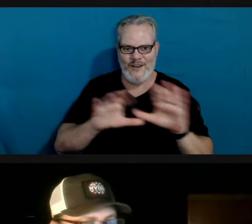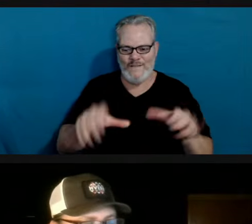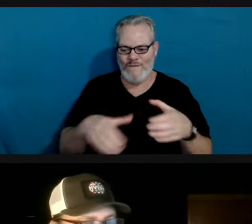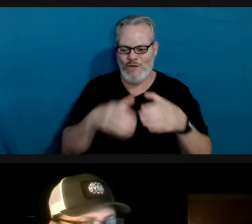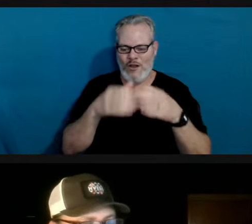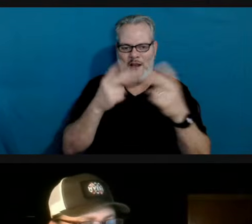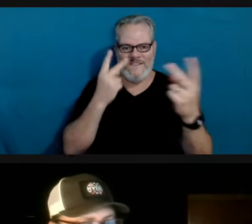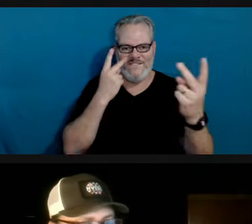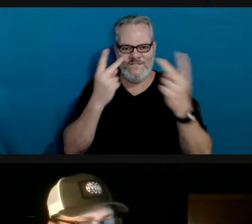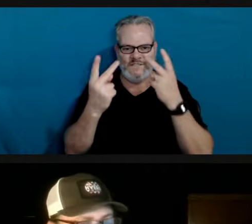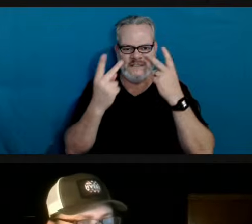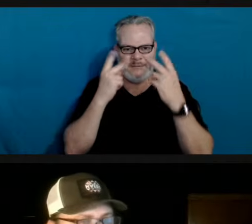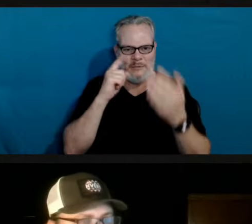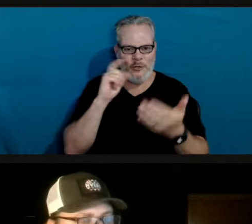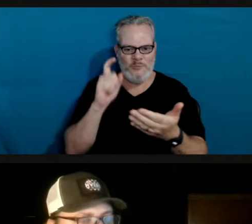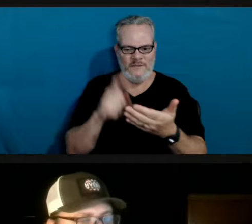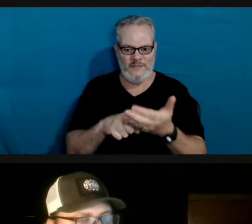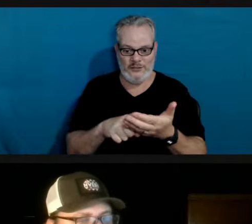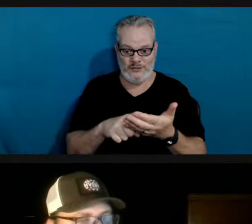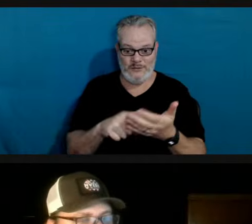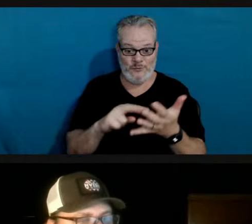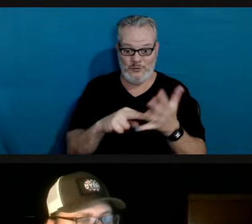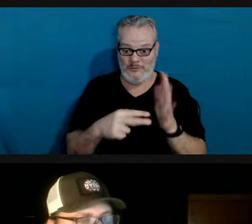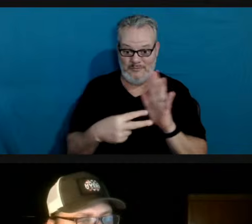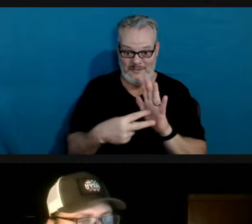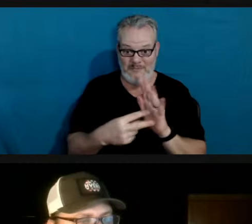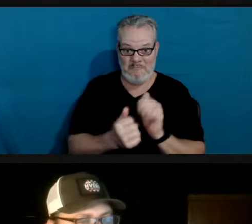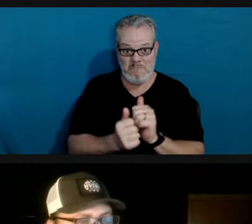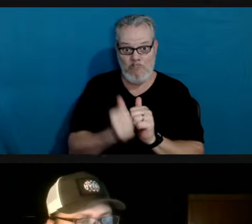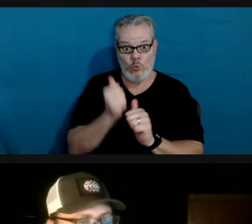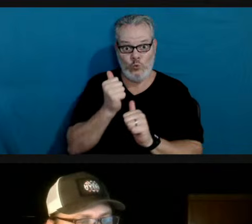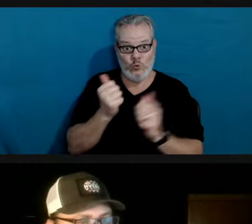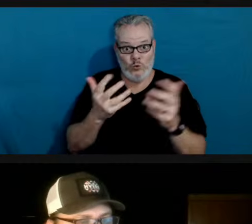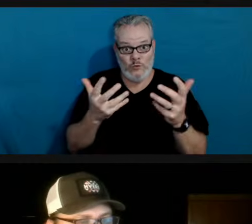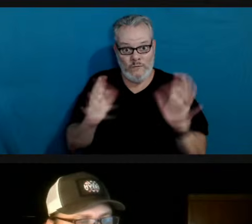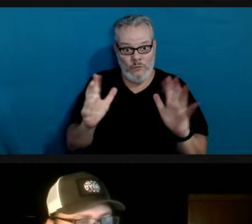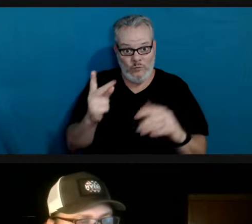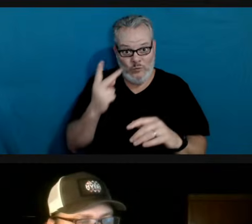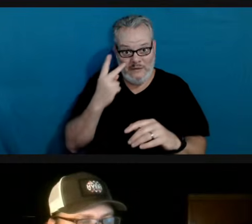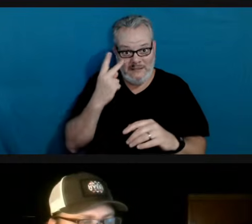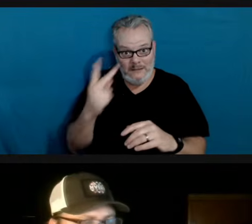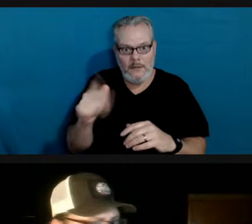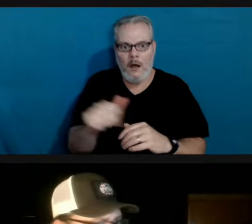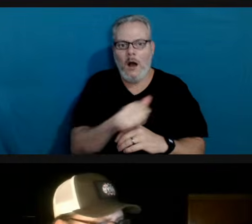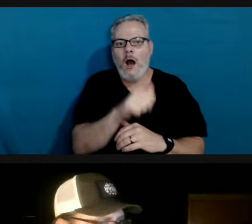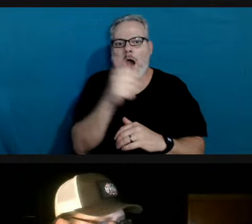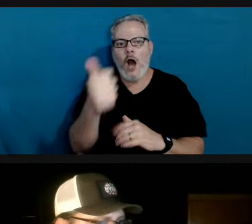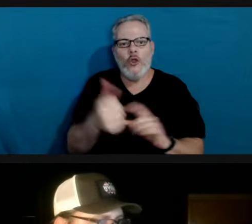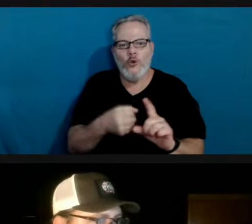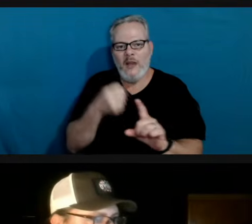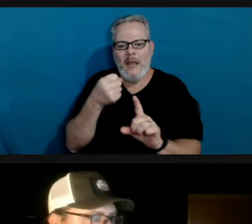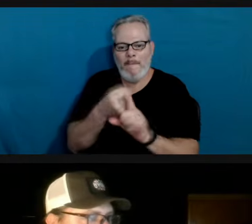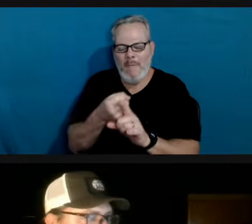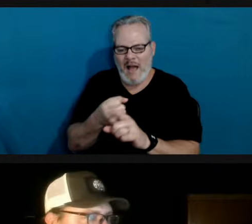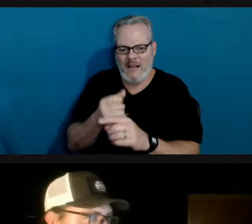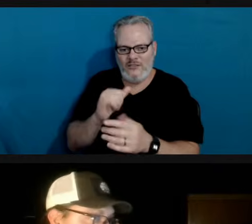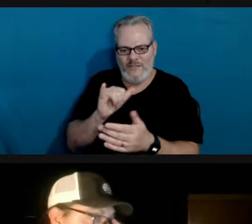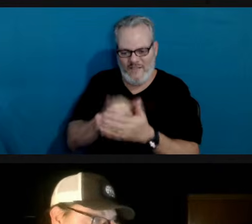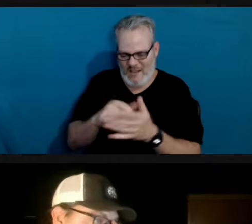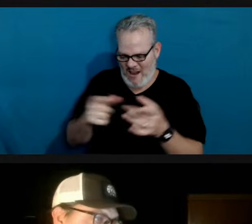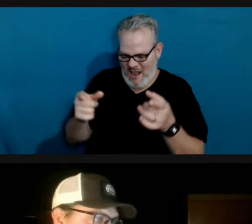visible observations here. And otherwise, most of what we have to see was other impacts of Lono on the island here,